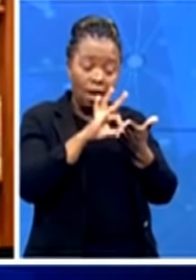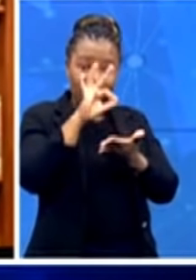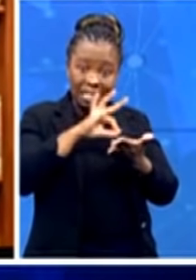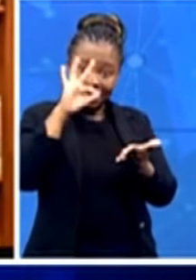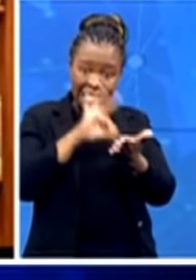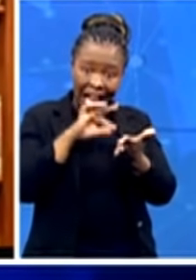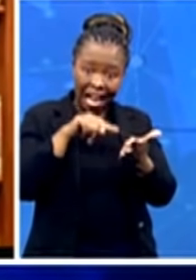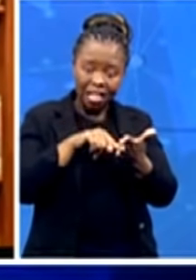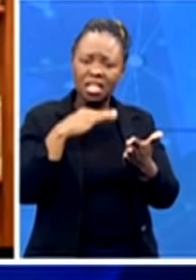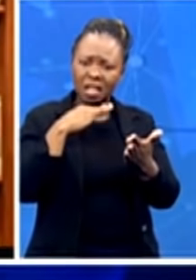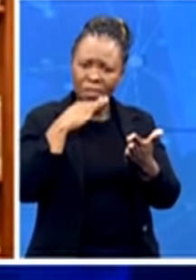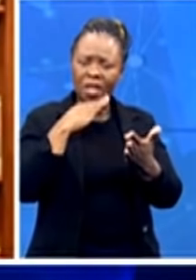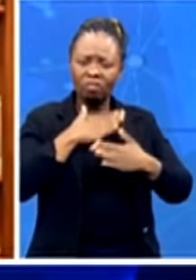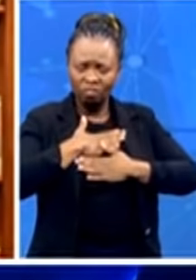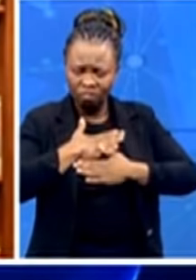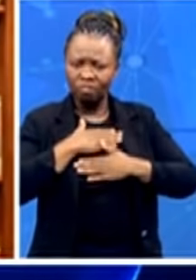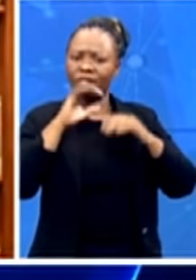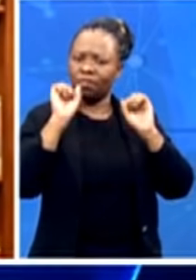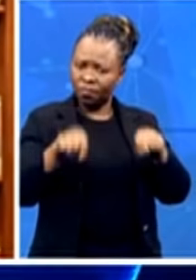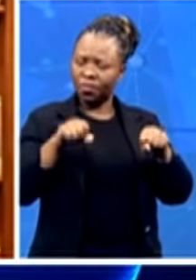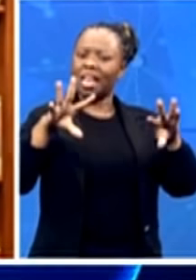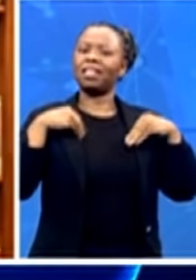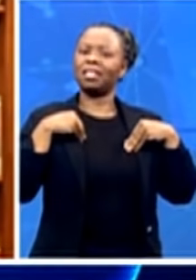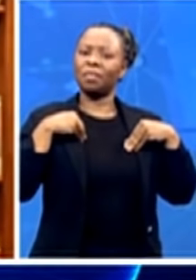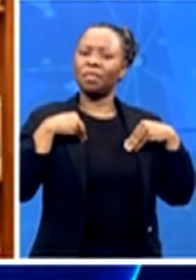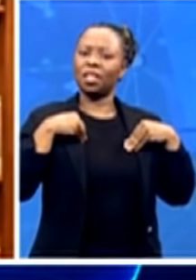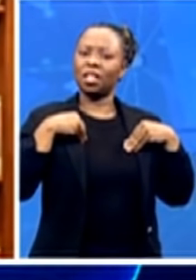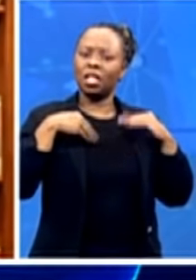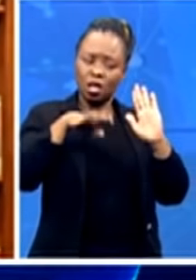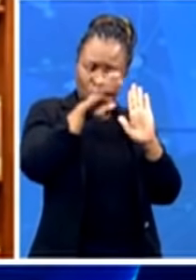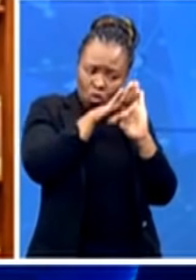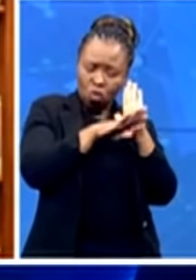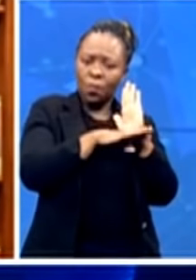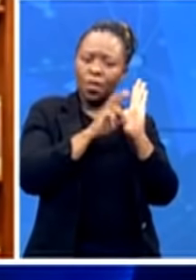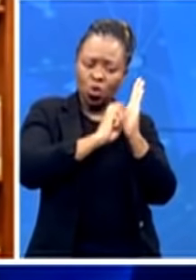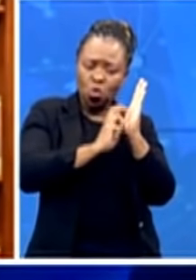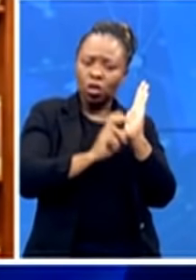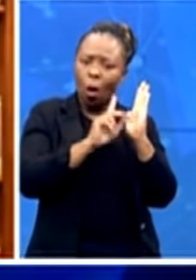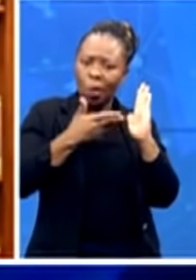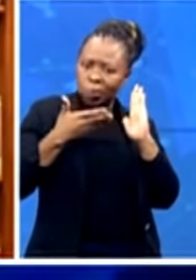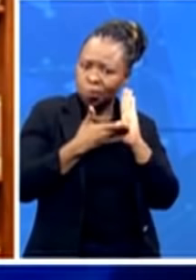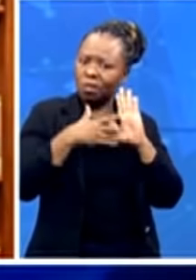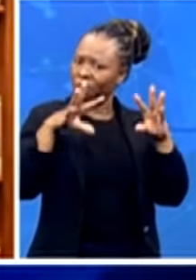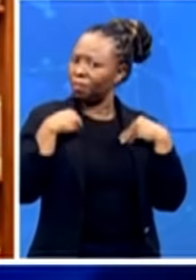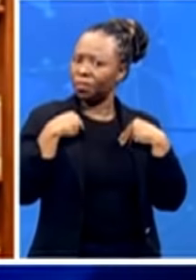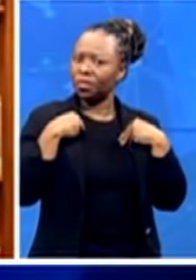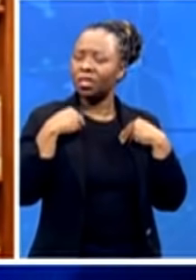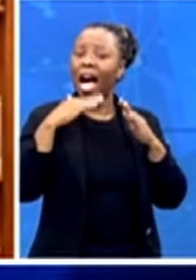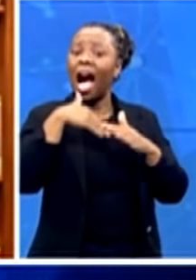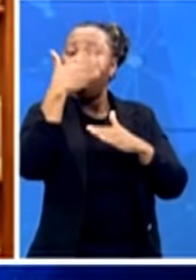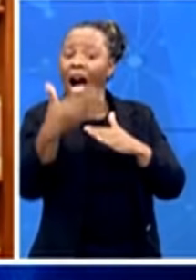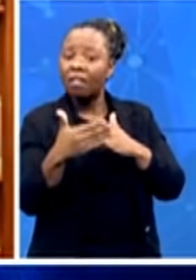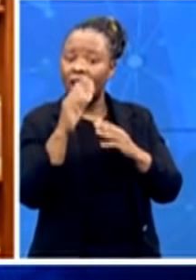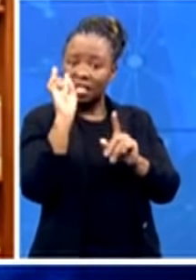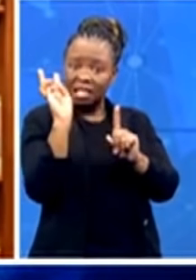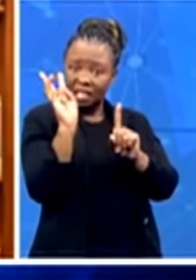will abide by, including the rules around discipline. And then you cannot object when the disciplinary process happens to the particular